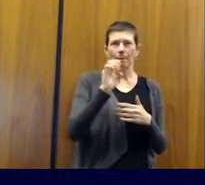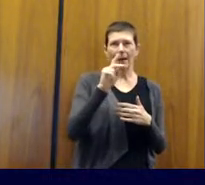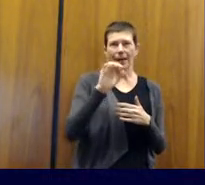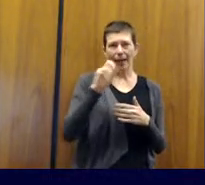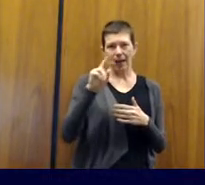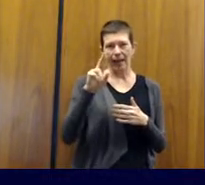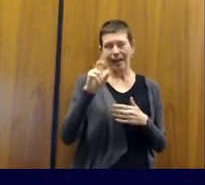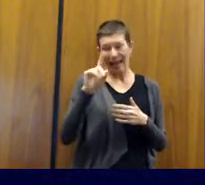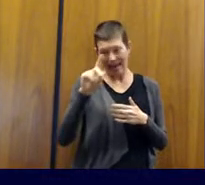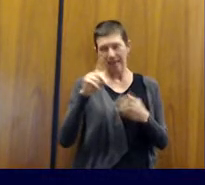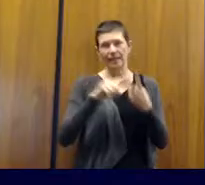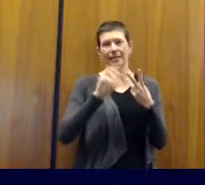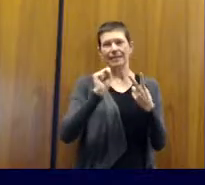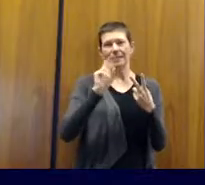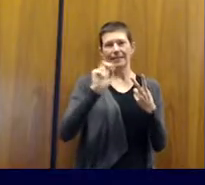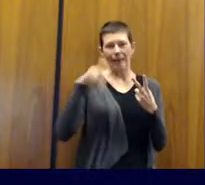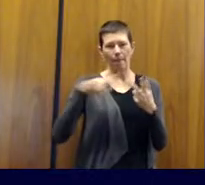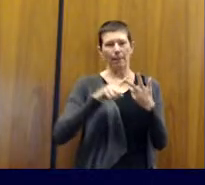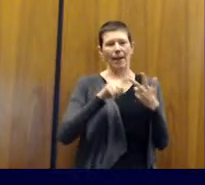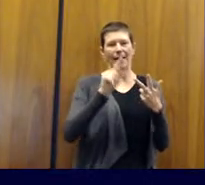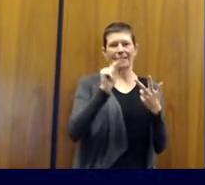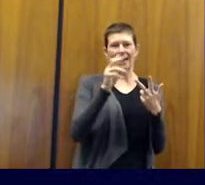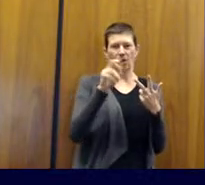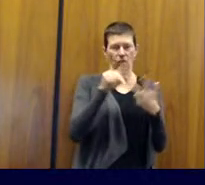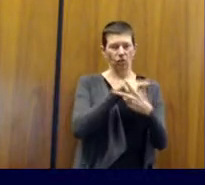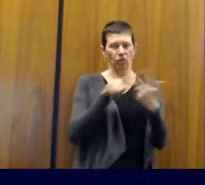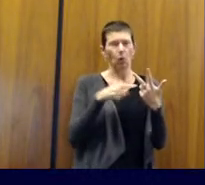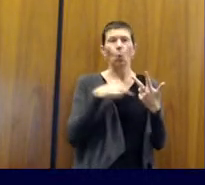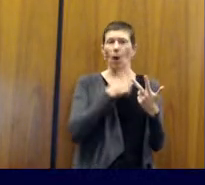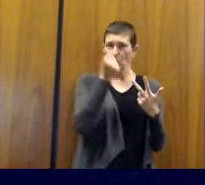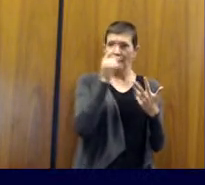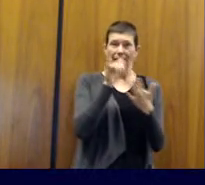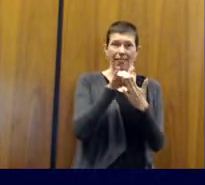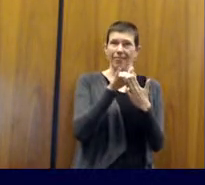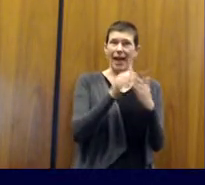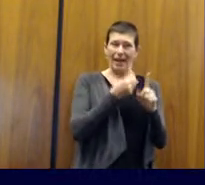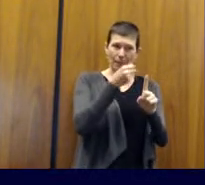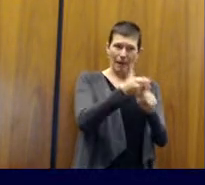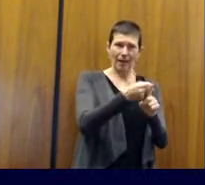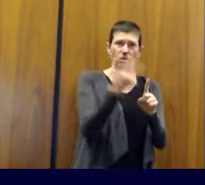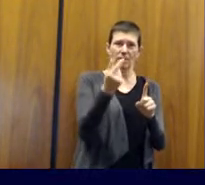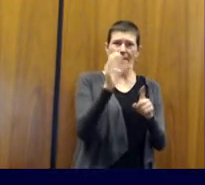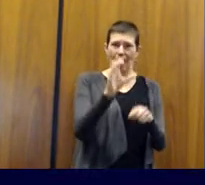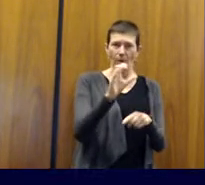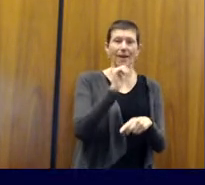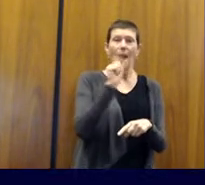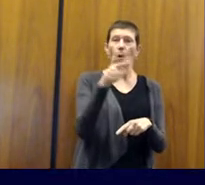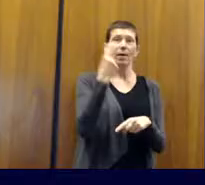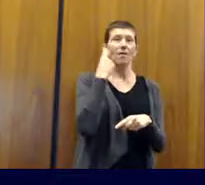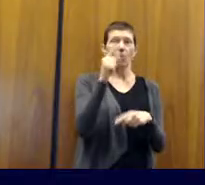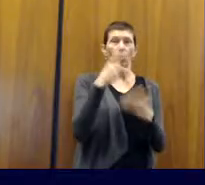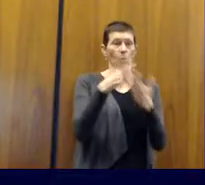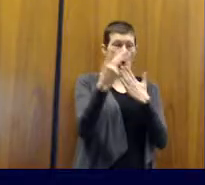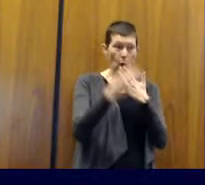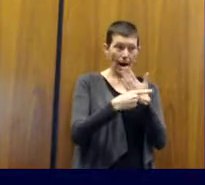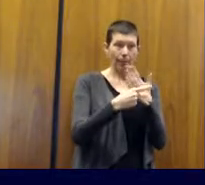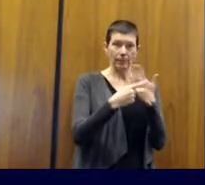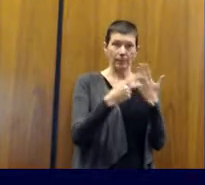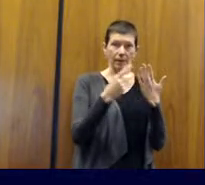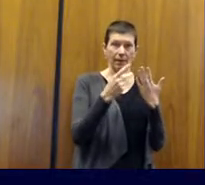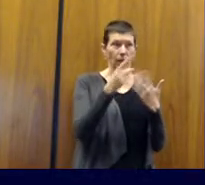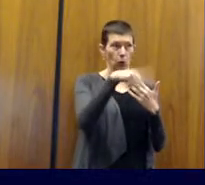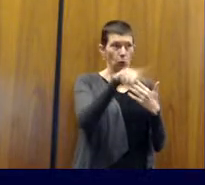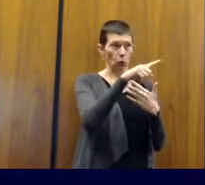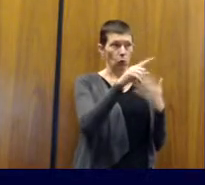SNAP, and TANF. We understand that this impacts Genesee County not only for the programs in which you